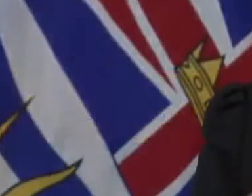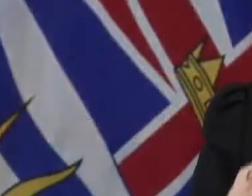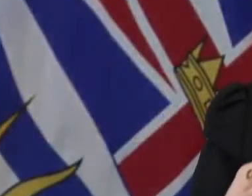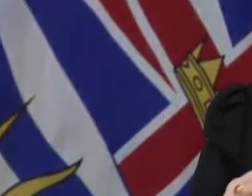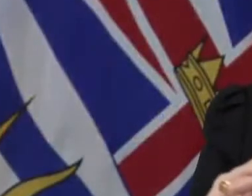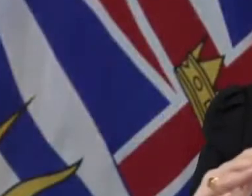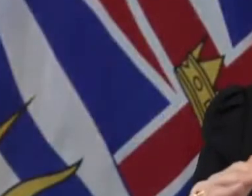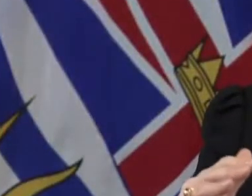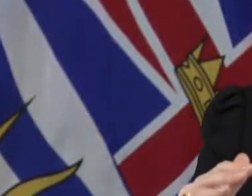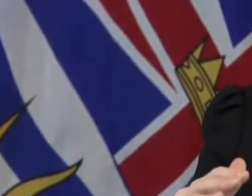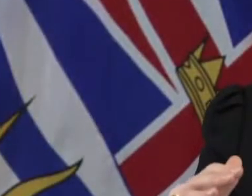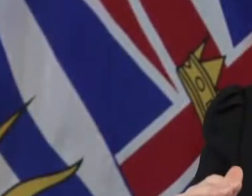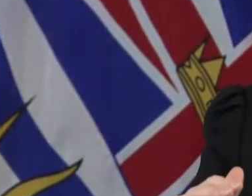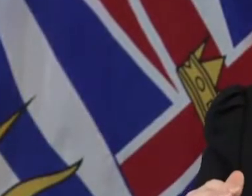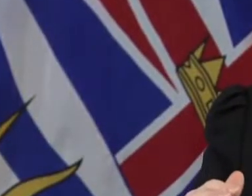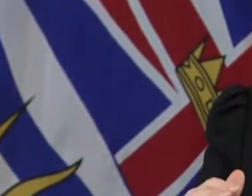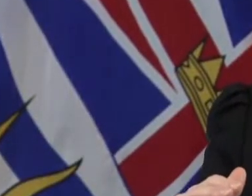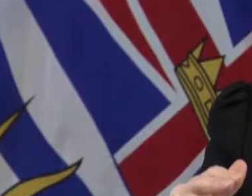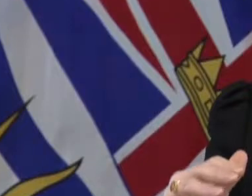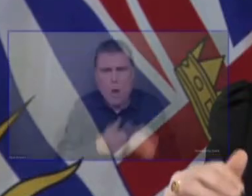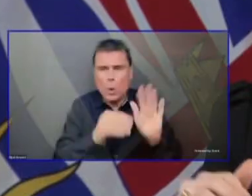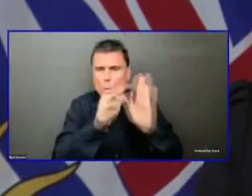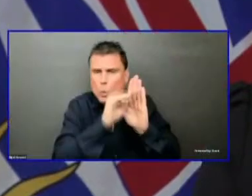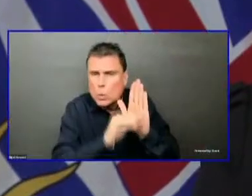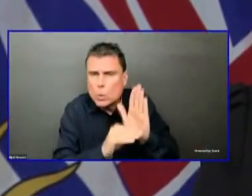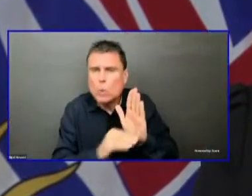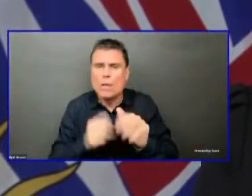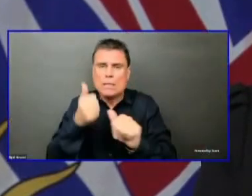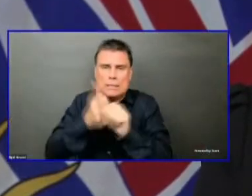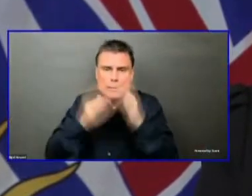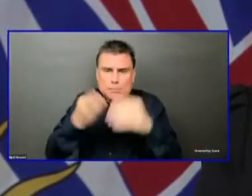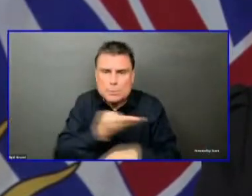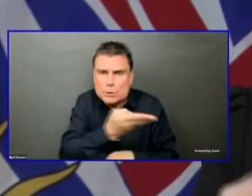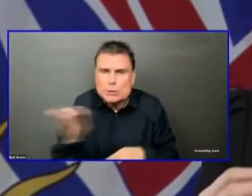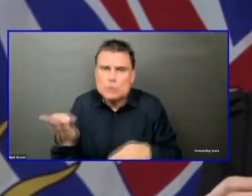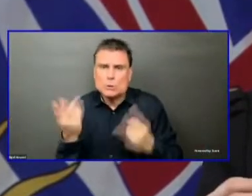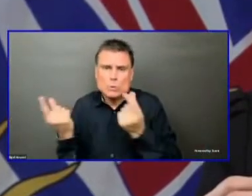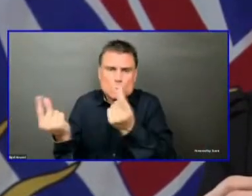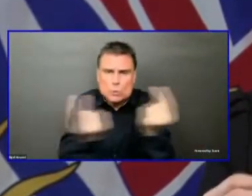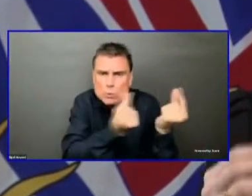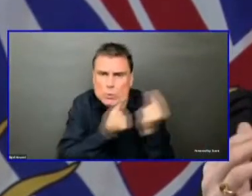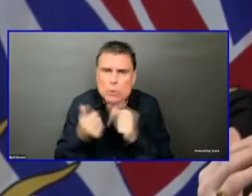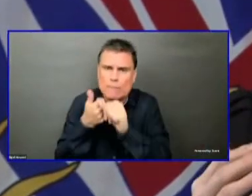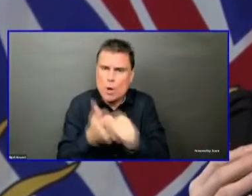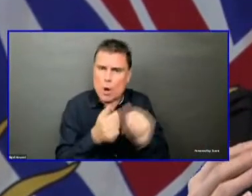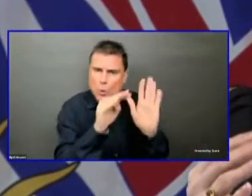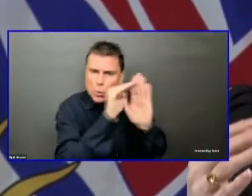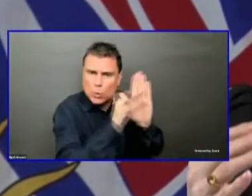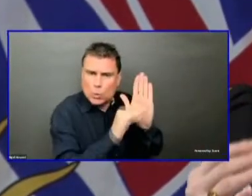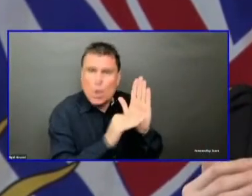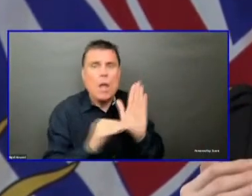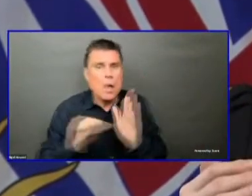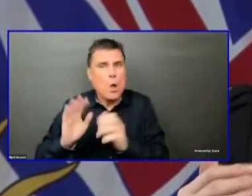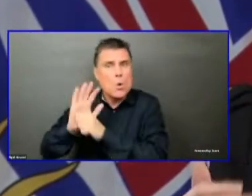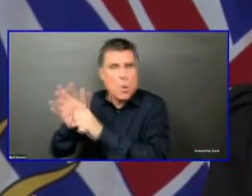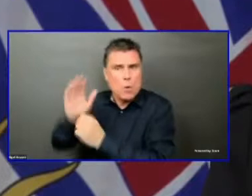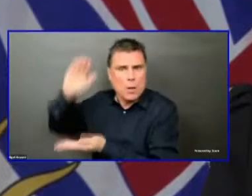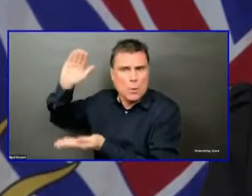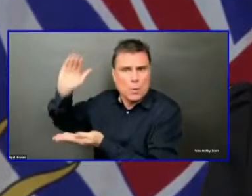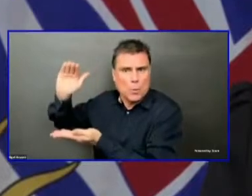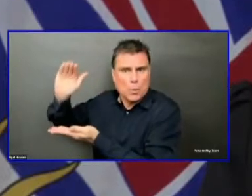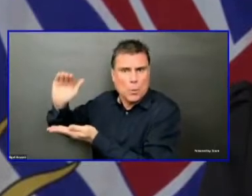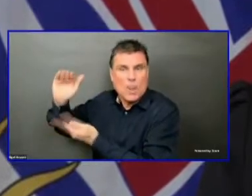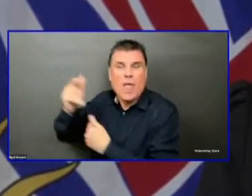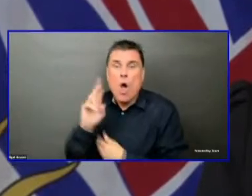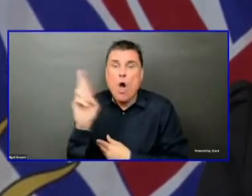the average number of new infections with each new case, so that reproductive number, is now down below